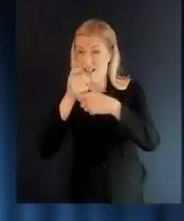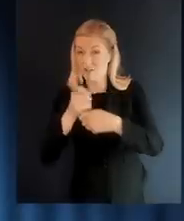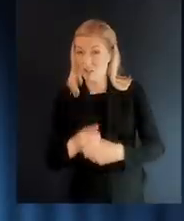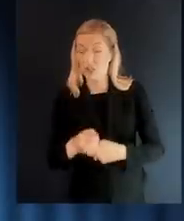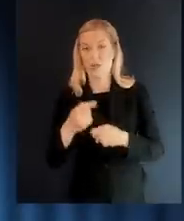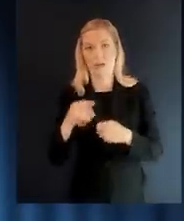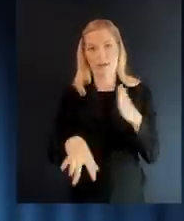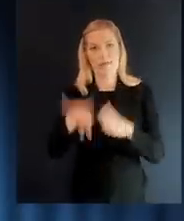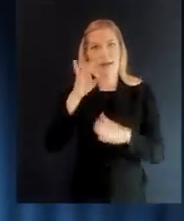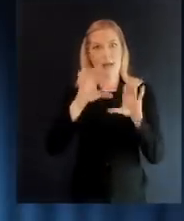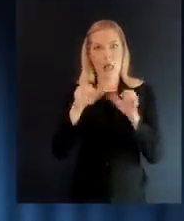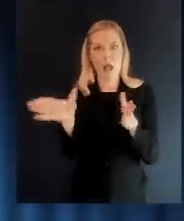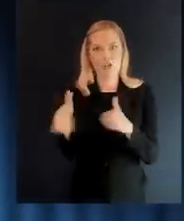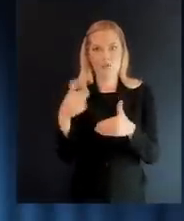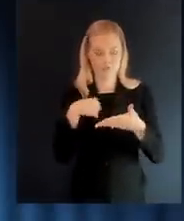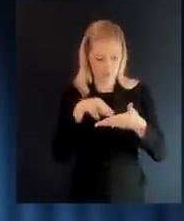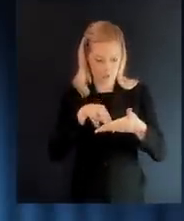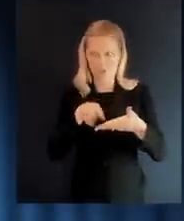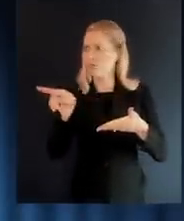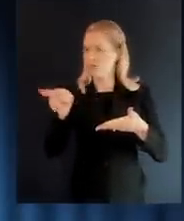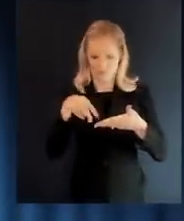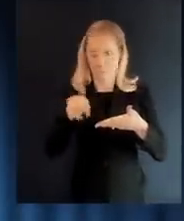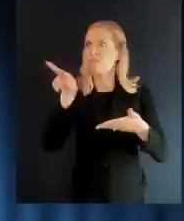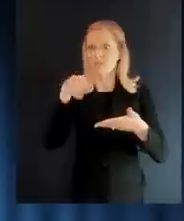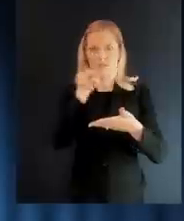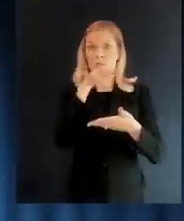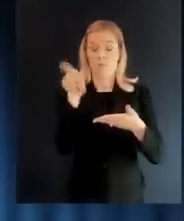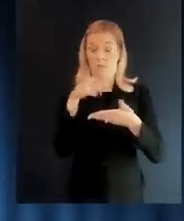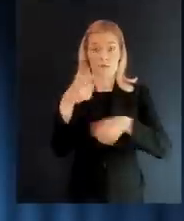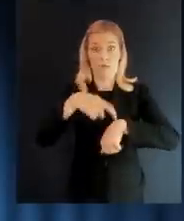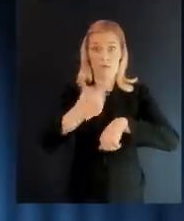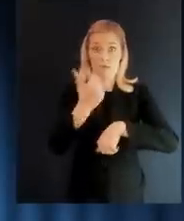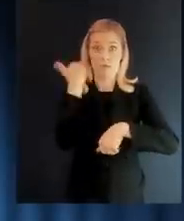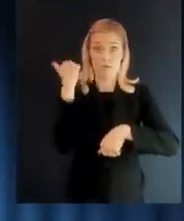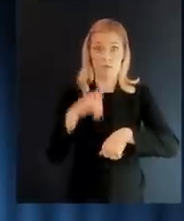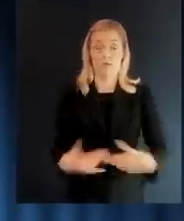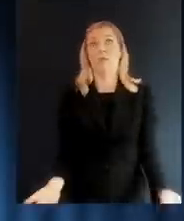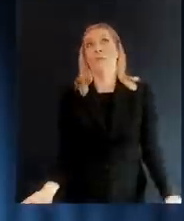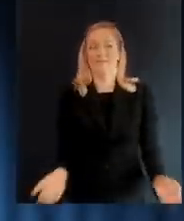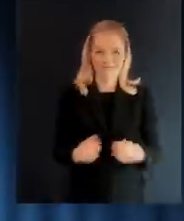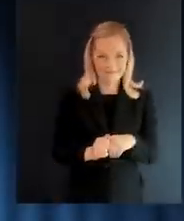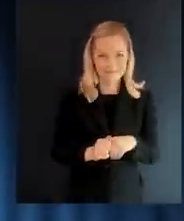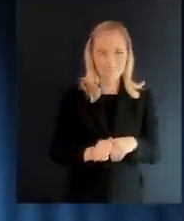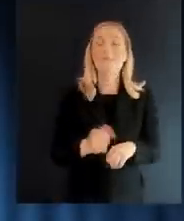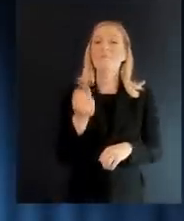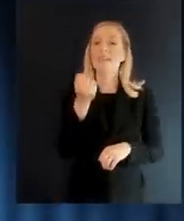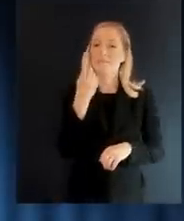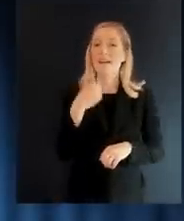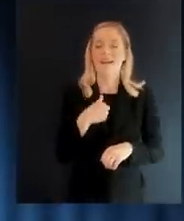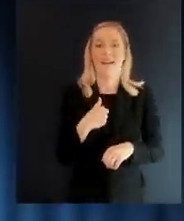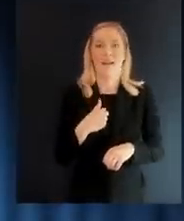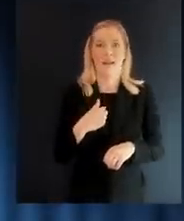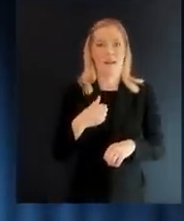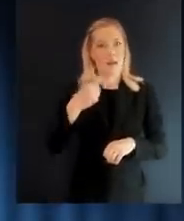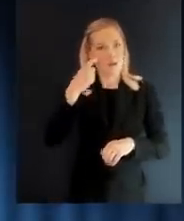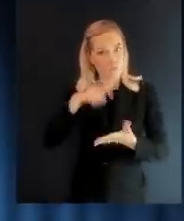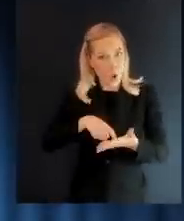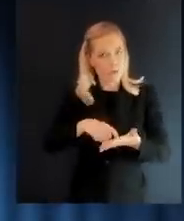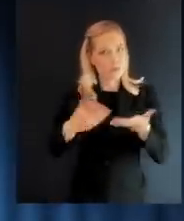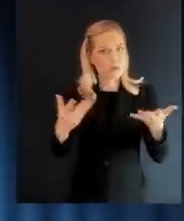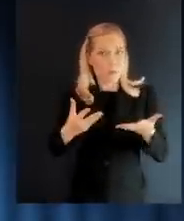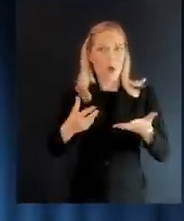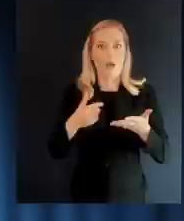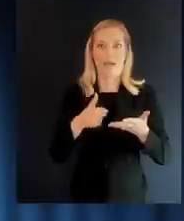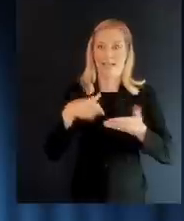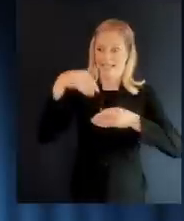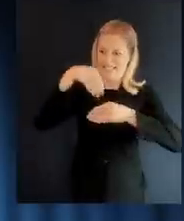semester. But what I encountered within those walls was something great. I found a community of the most dedicated, hardworking, and kindest people I've